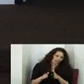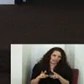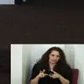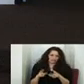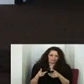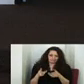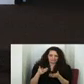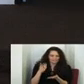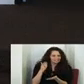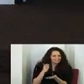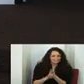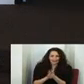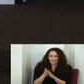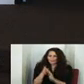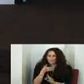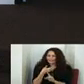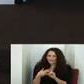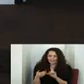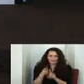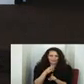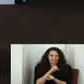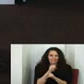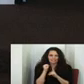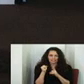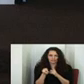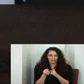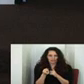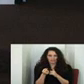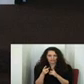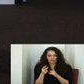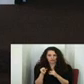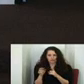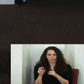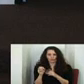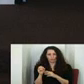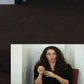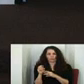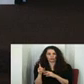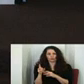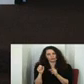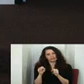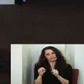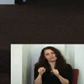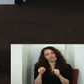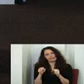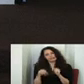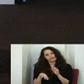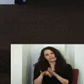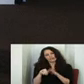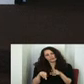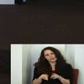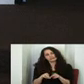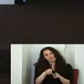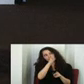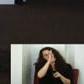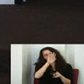give up in order that we might find ways for God to encounter us and to change